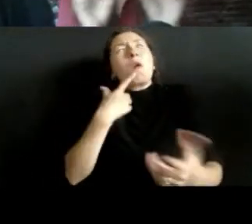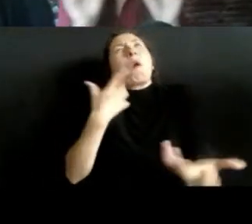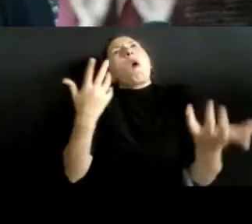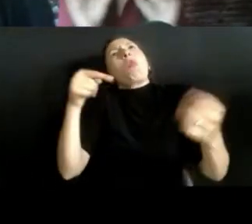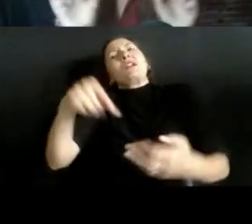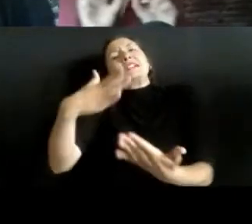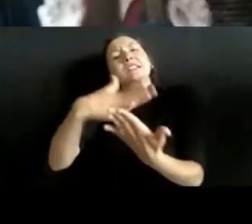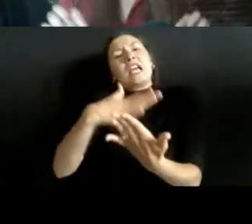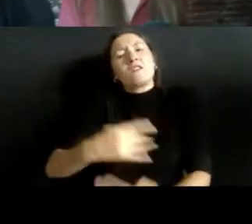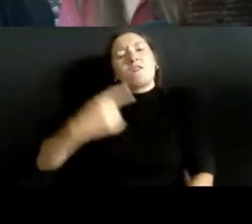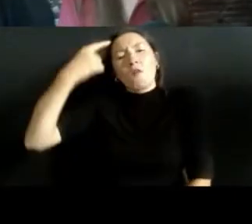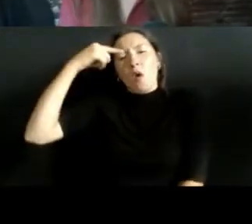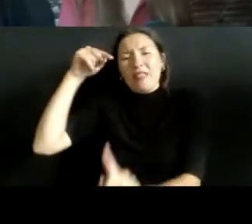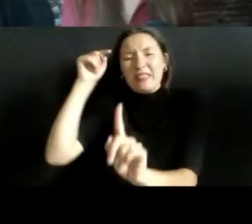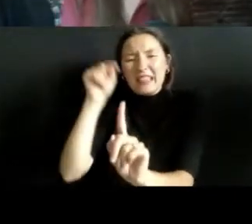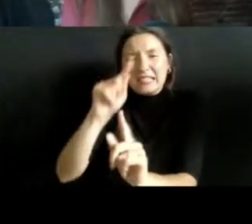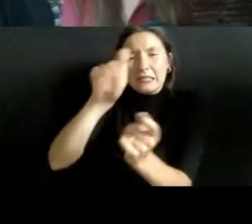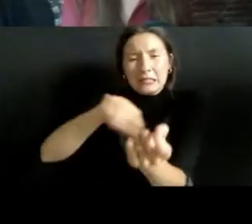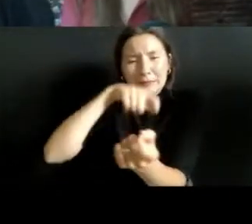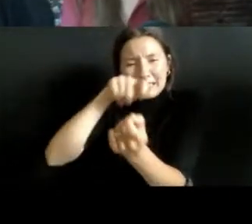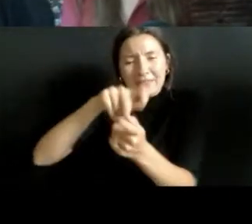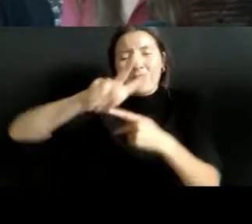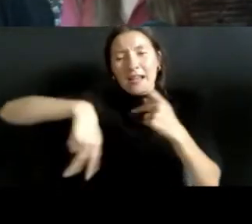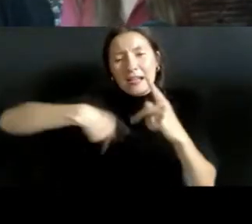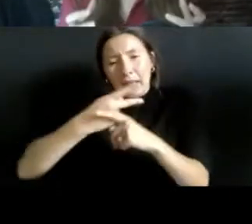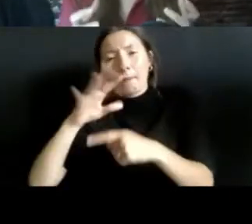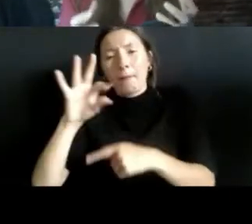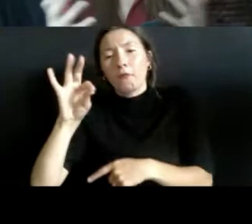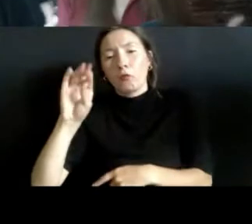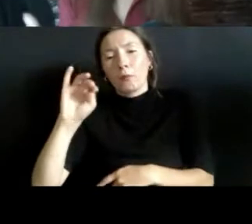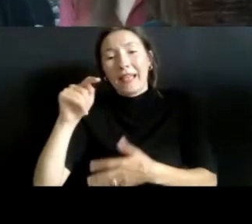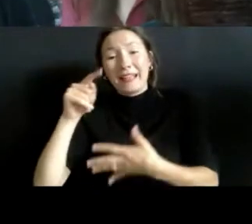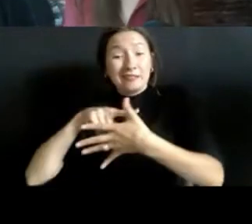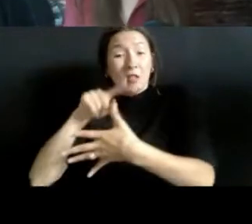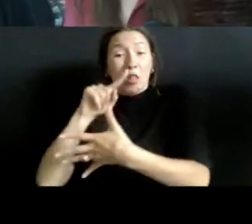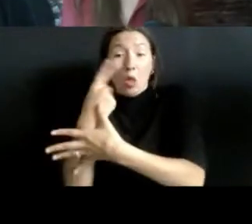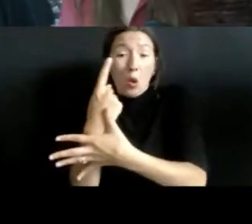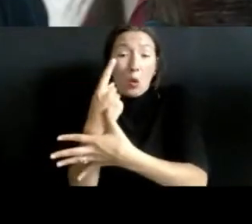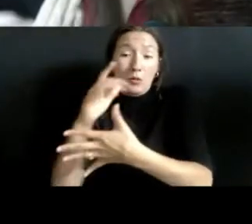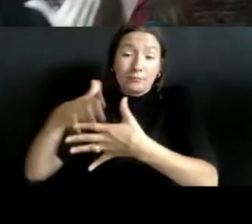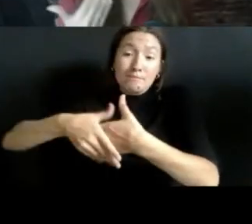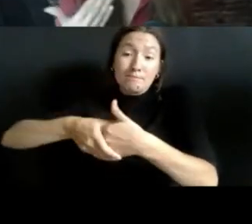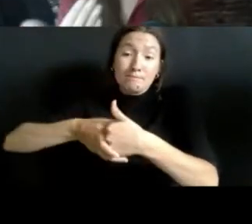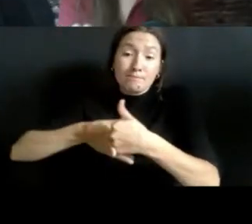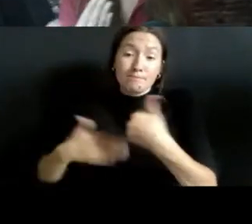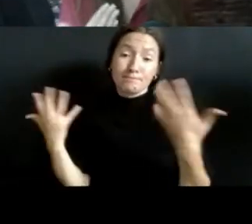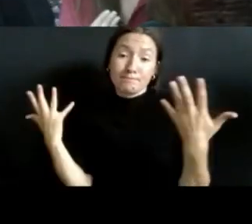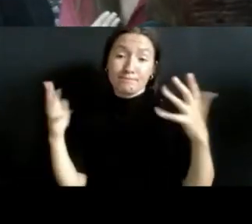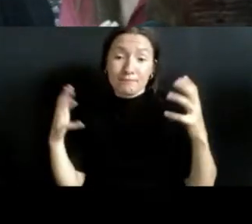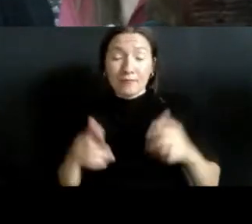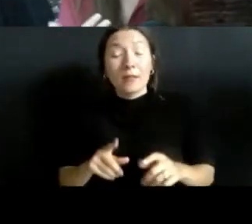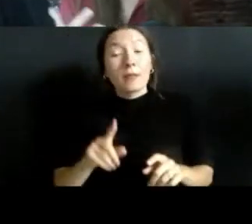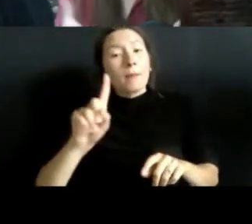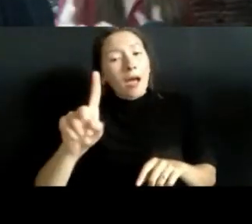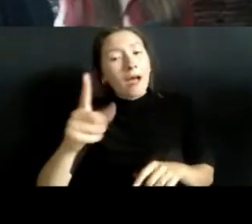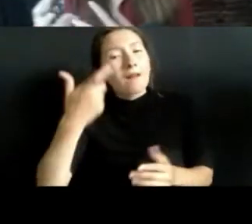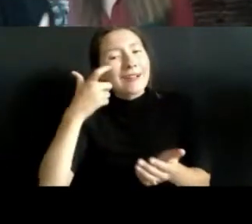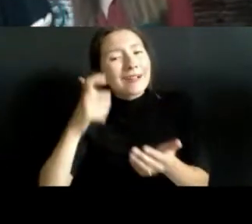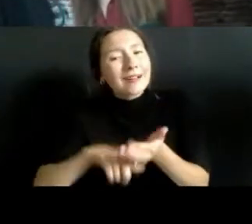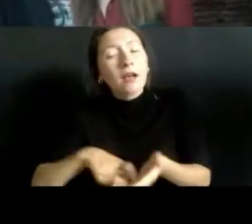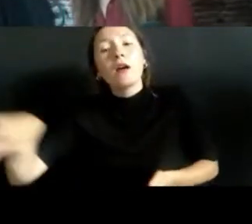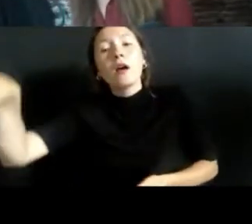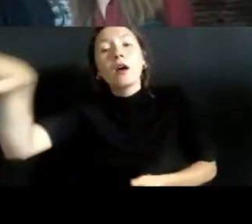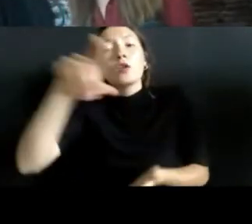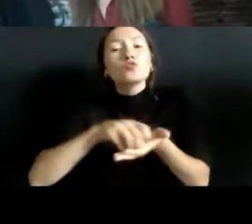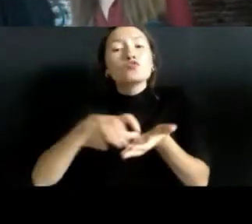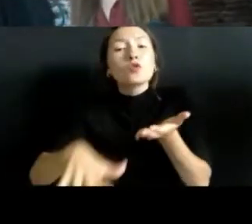particular type of conditional formatting. But you also need to recognize that those of us with vision will walk away with more context